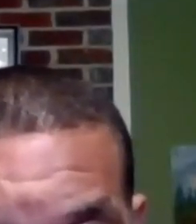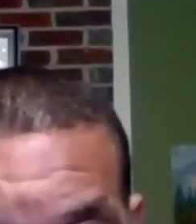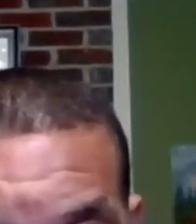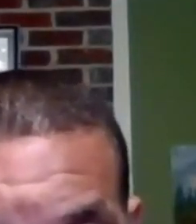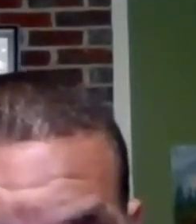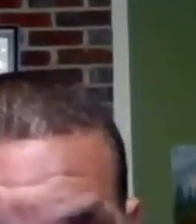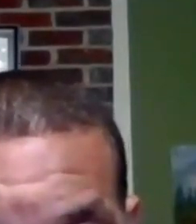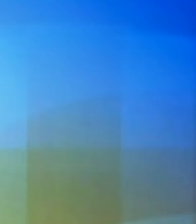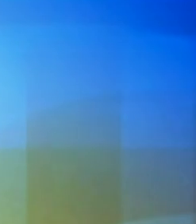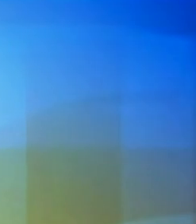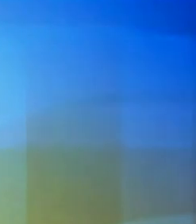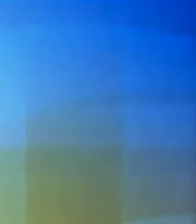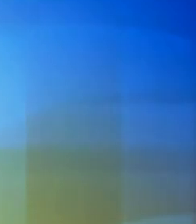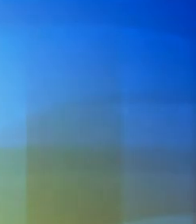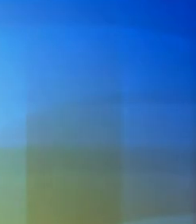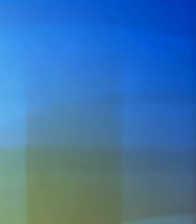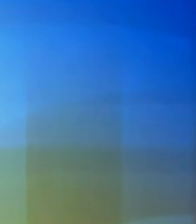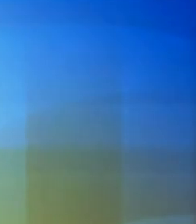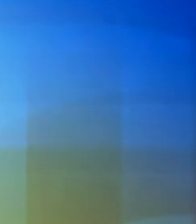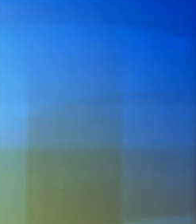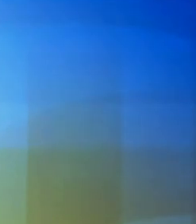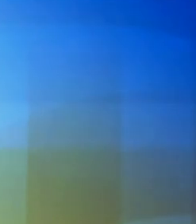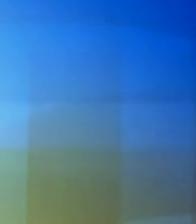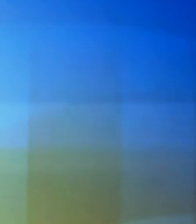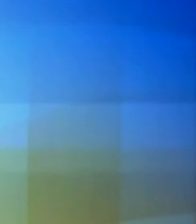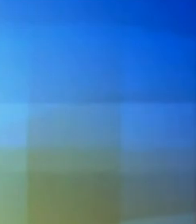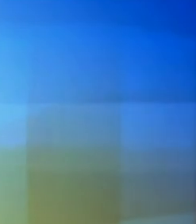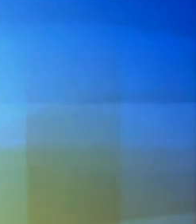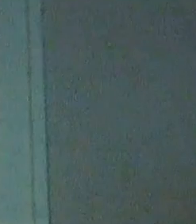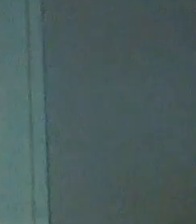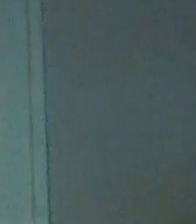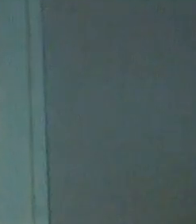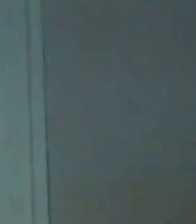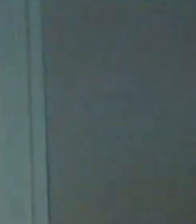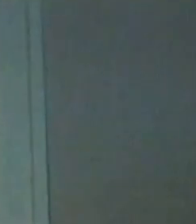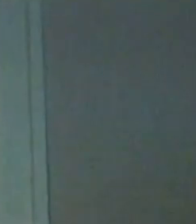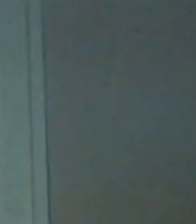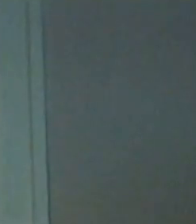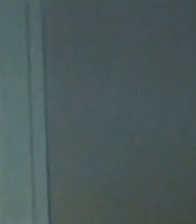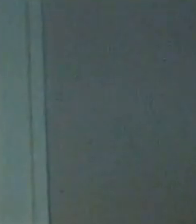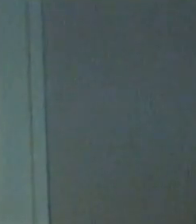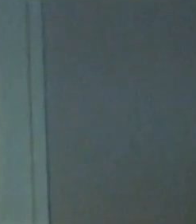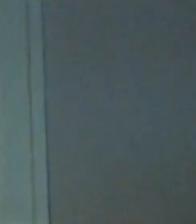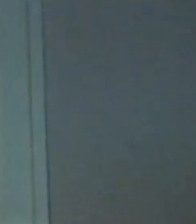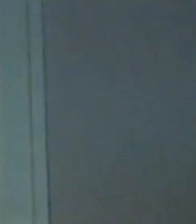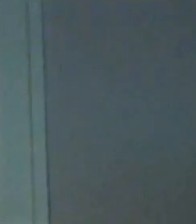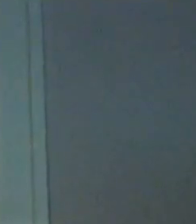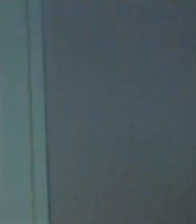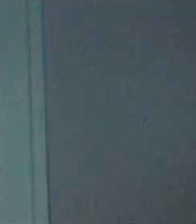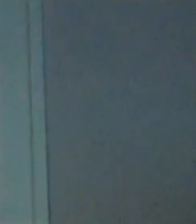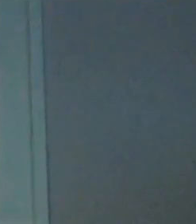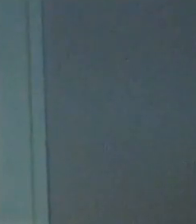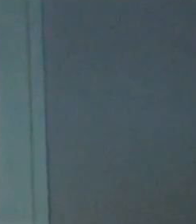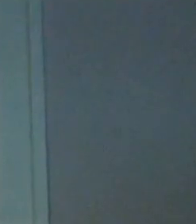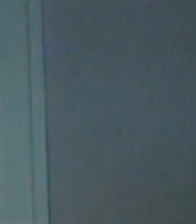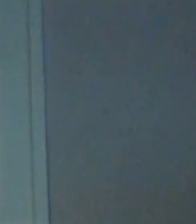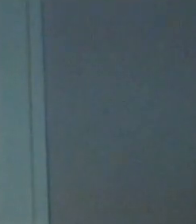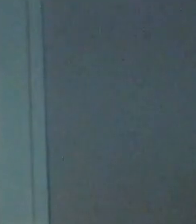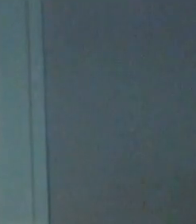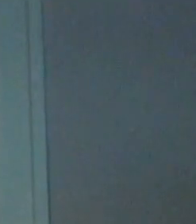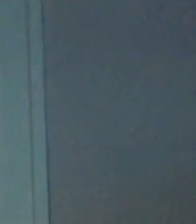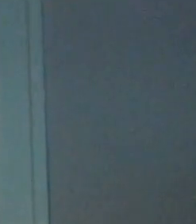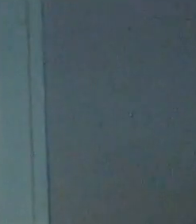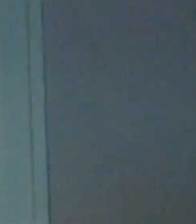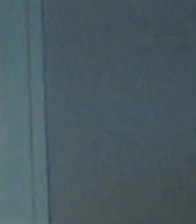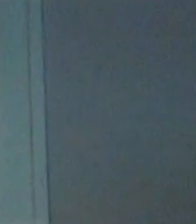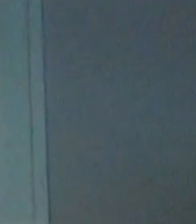was at the time this situation occurred. Definitely. On March 13th, it was described as an effort to serve a warrant